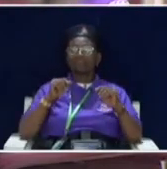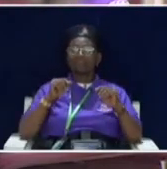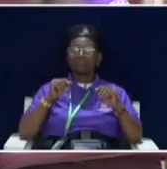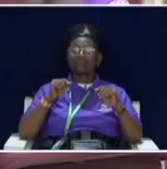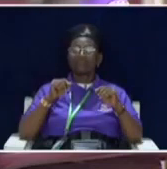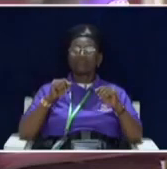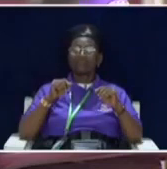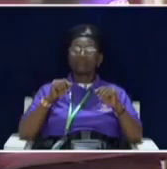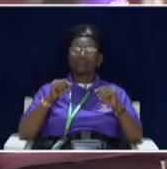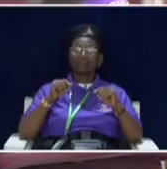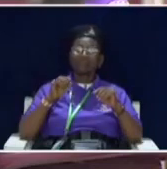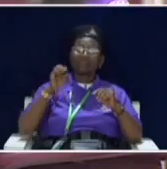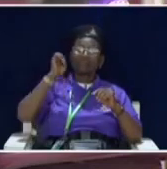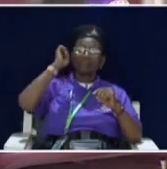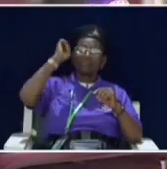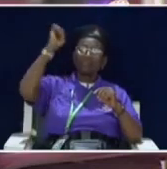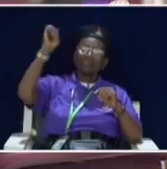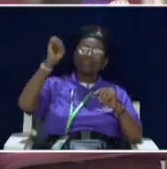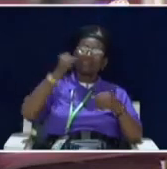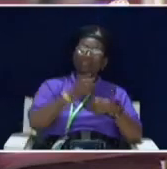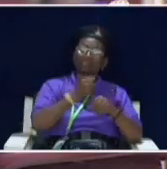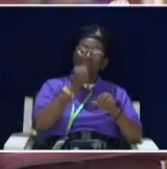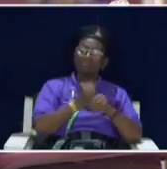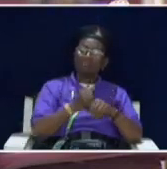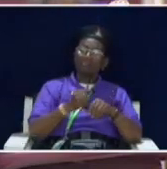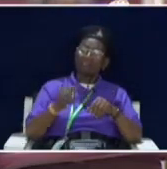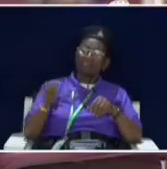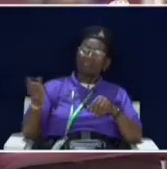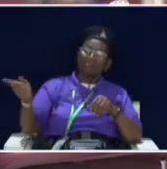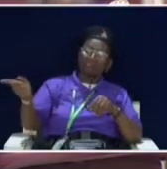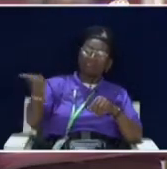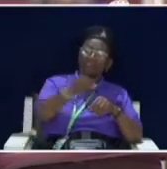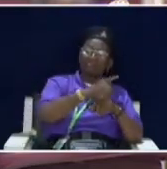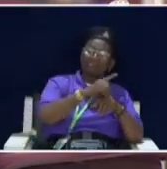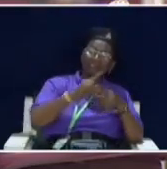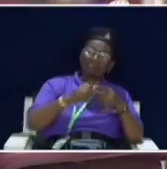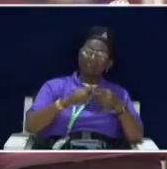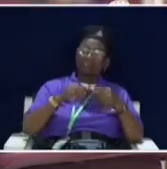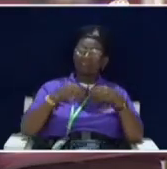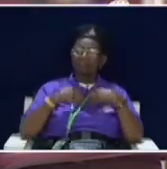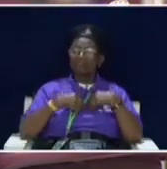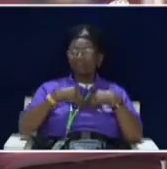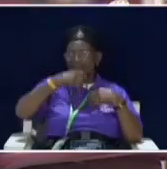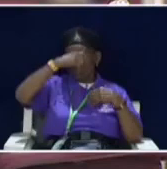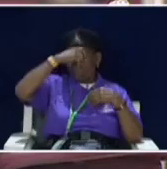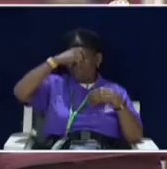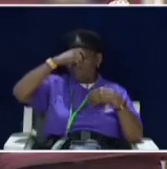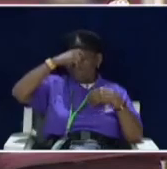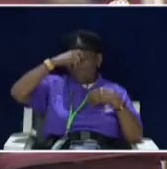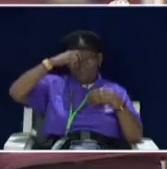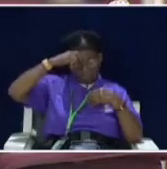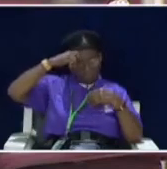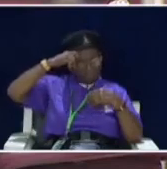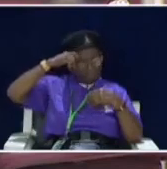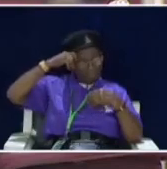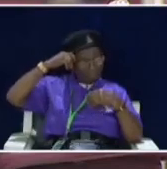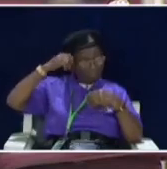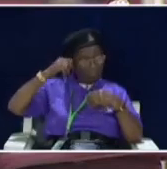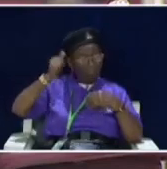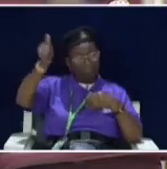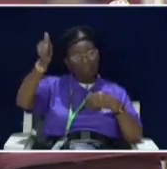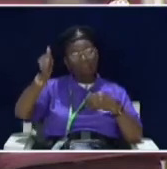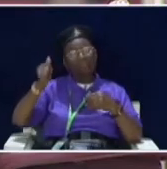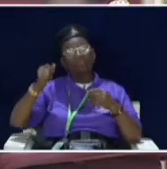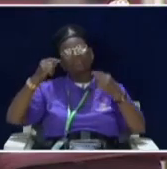It causes you to have sweatless success. O ma fun oni aseyori